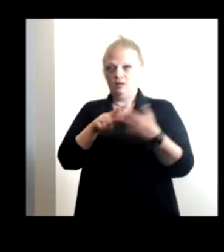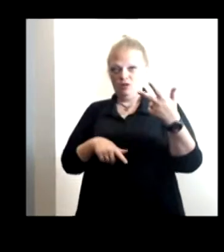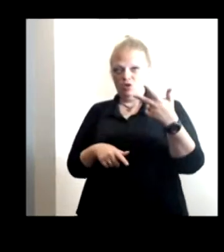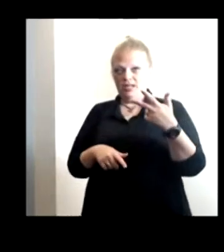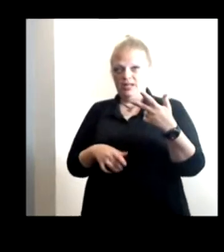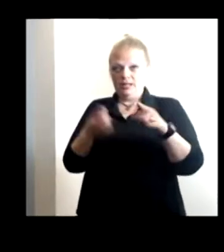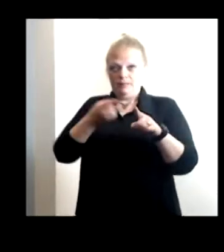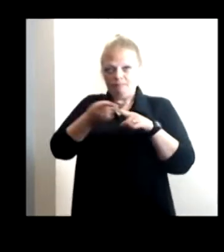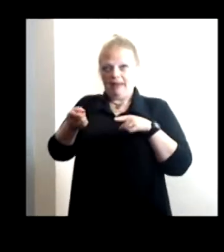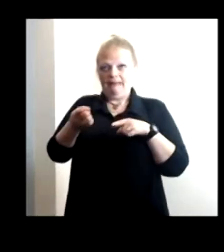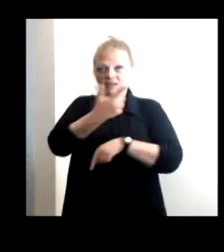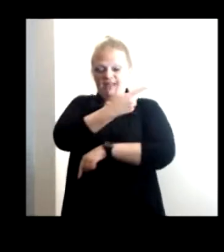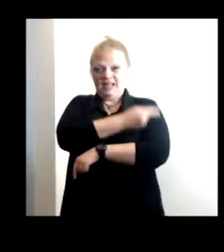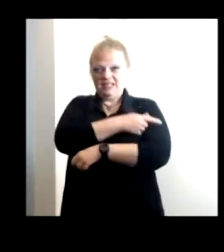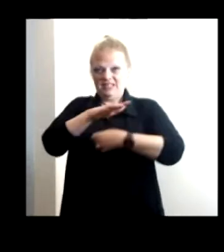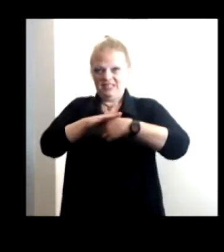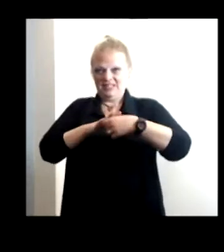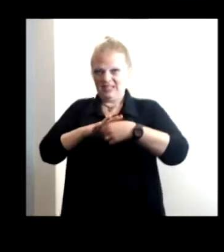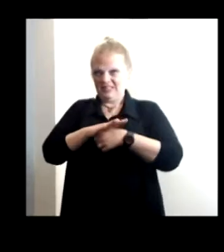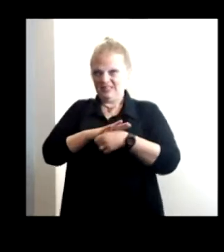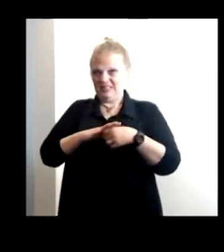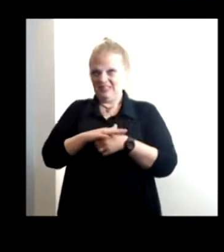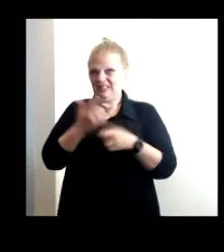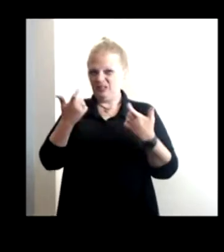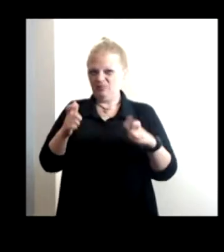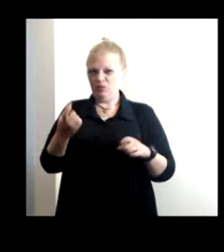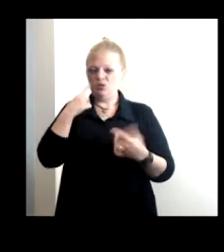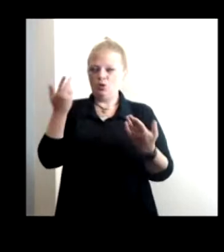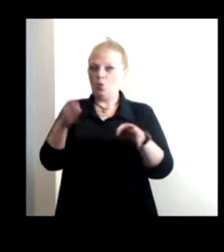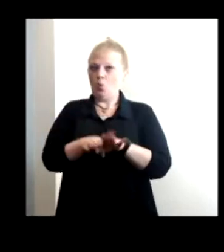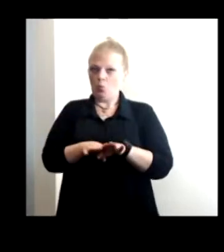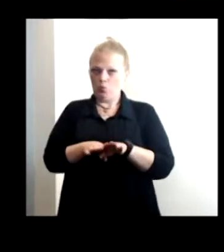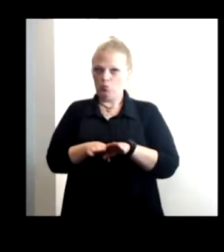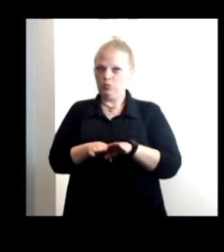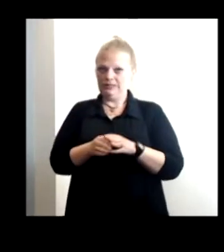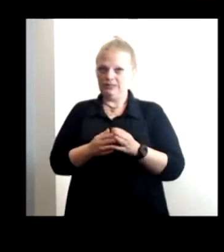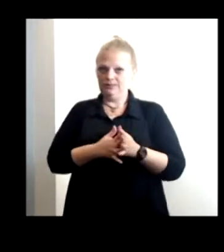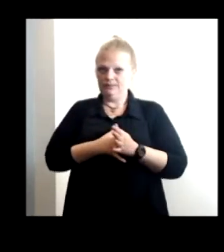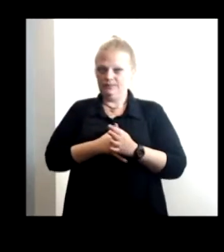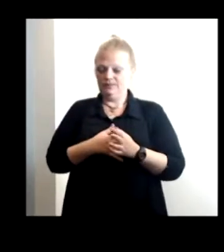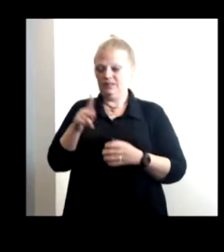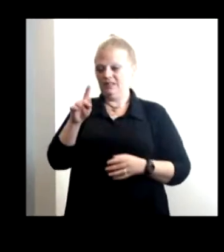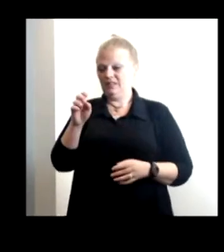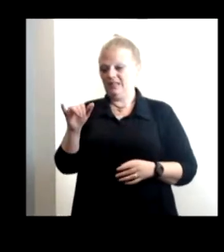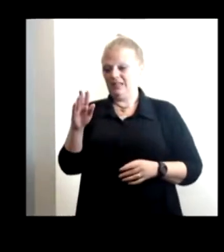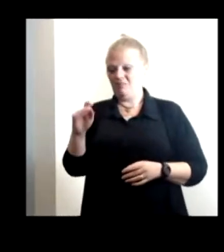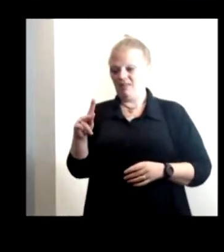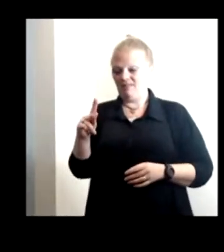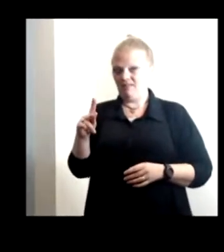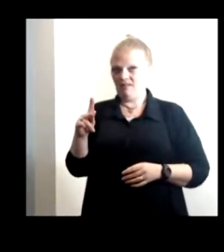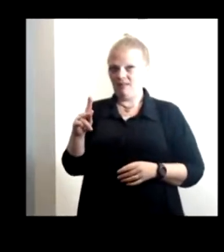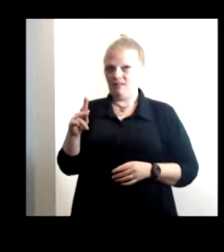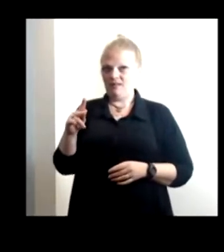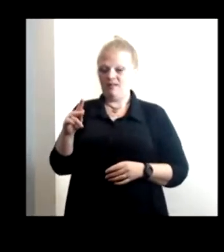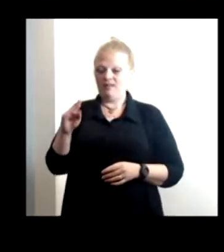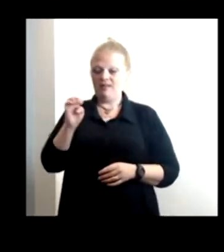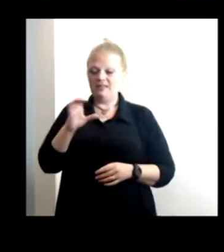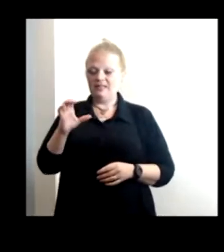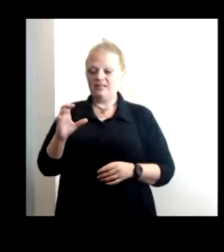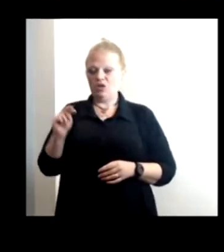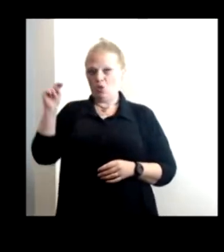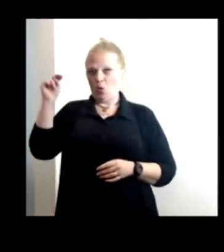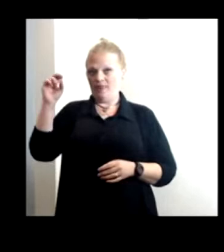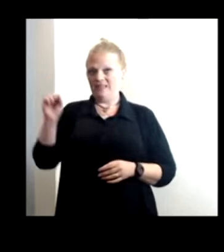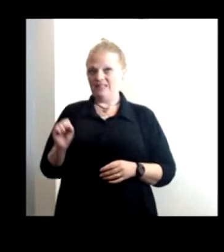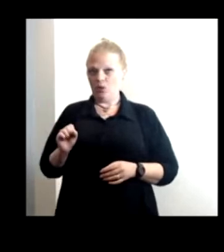main county vaccination sites. The mass vaccination sites are closed. KeyBank Center, SUNY Erie North, SUNY